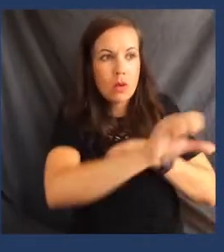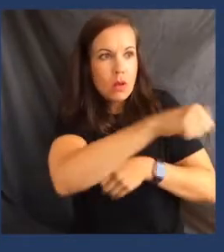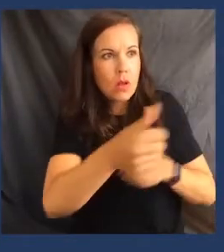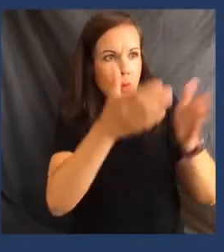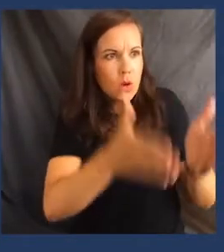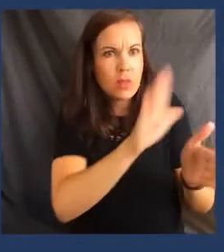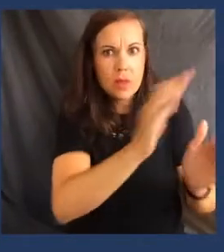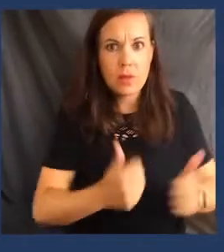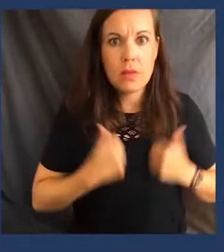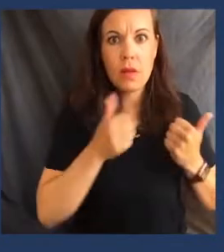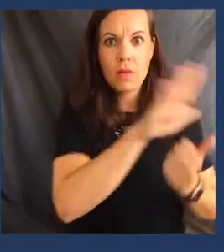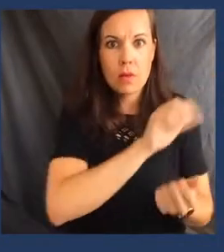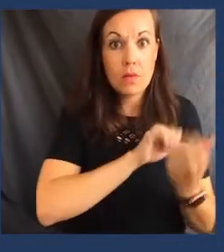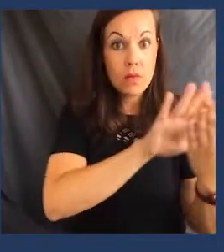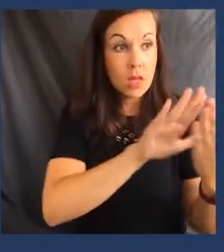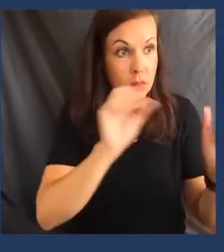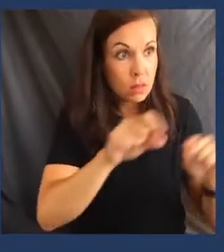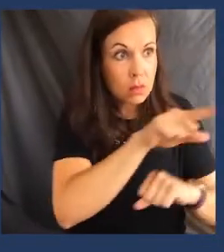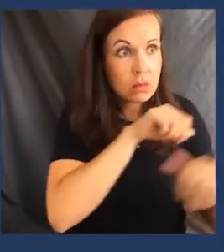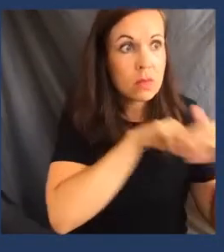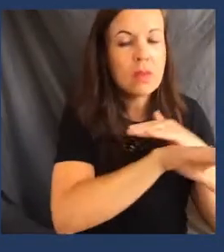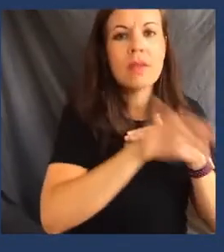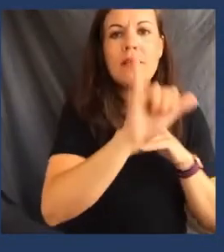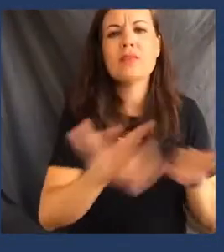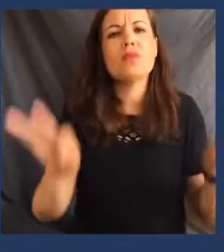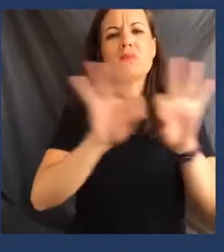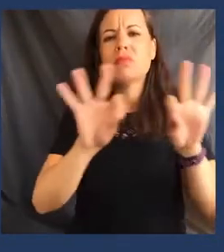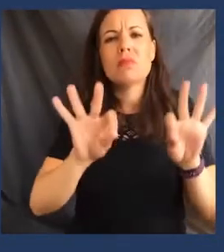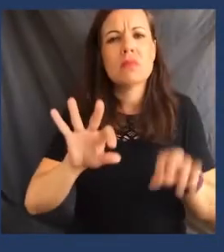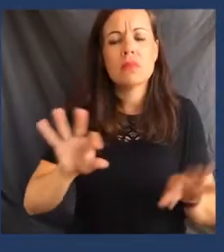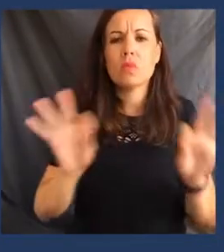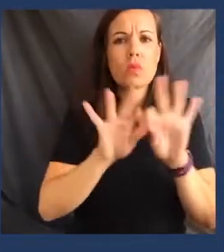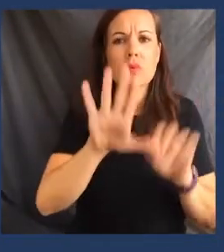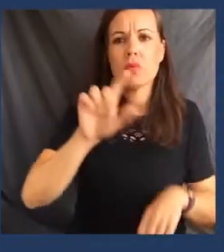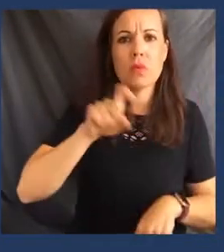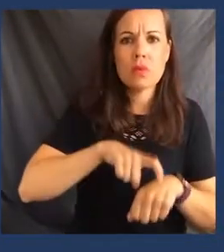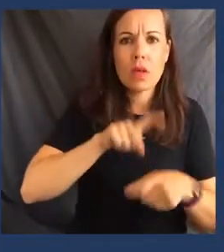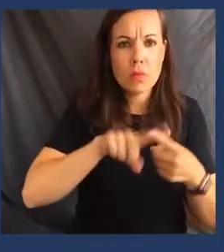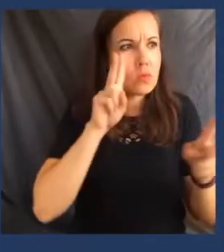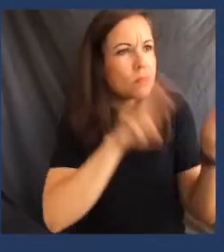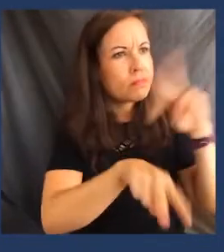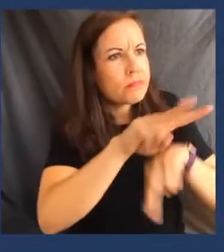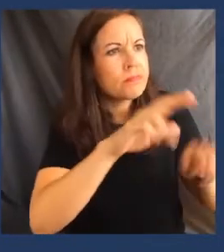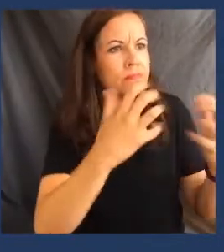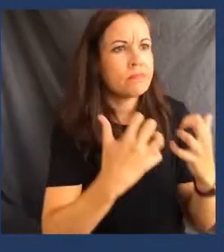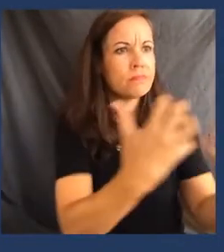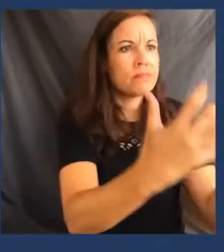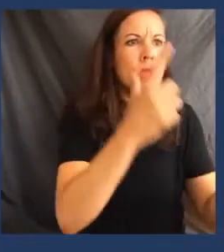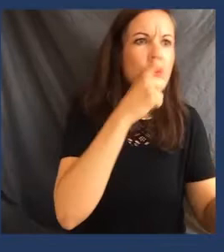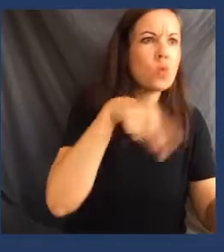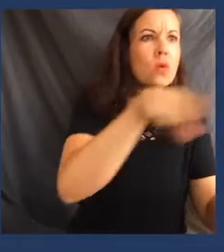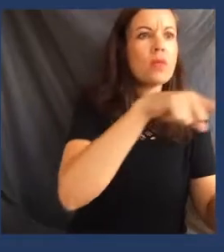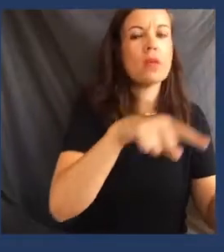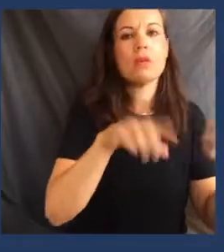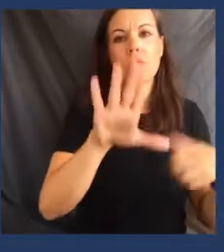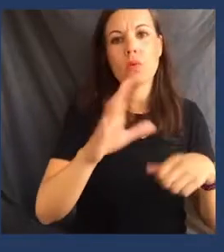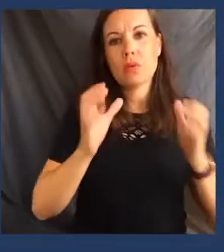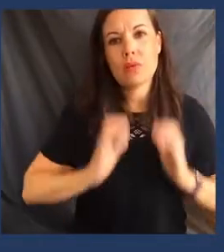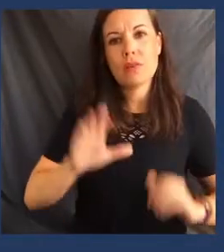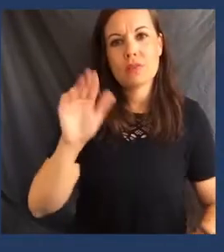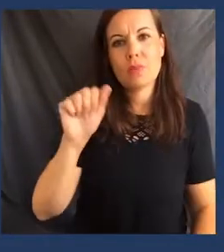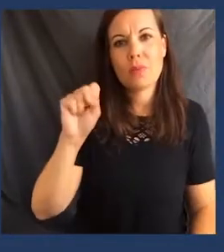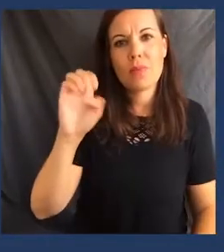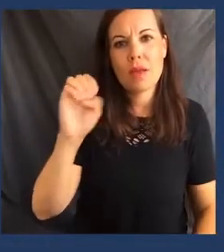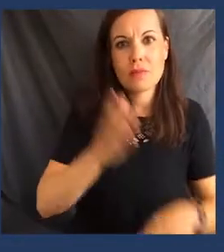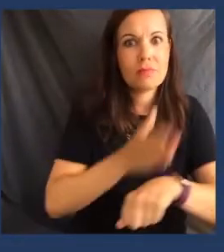helpful and such a useful thing for you to spend your time on. Your potential customer base is going to be greater as well. If you use